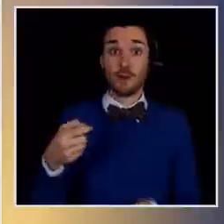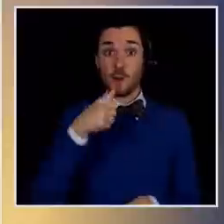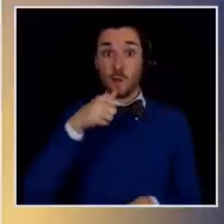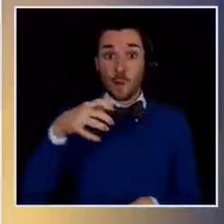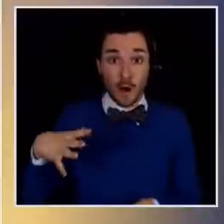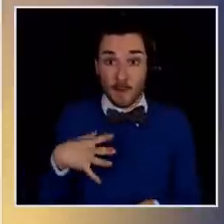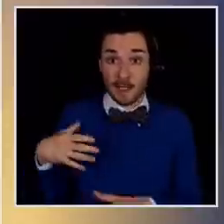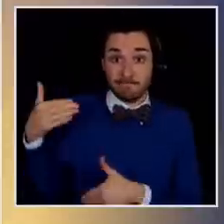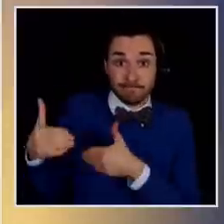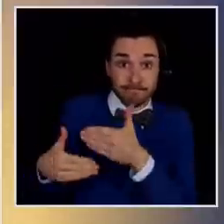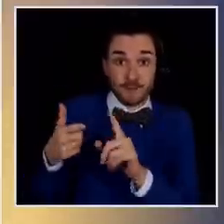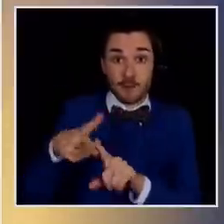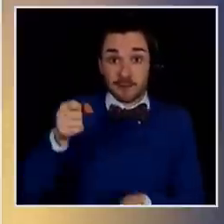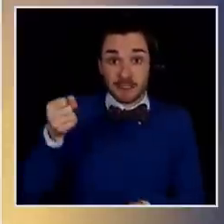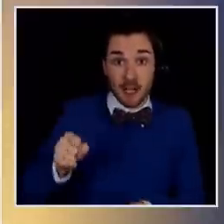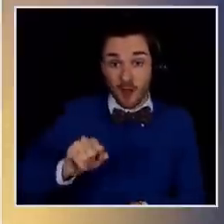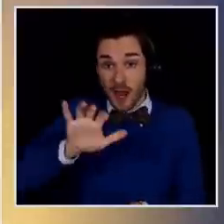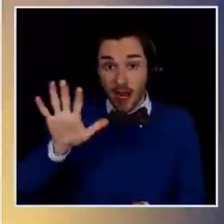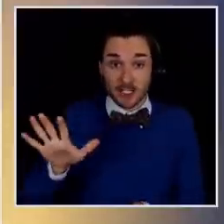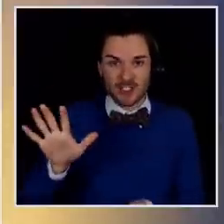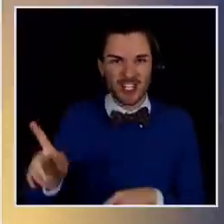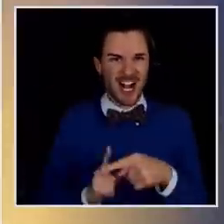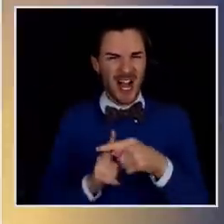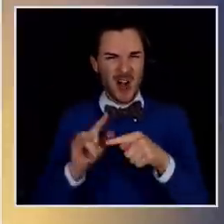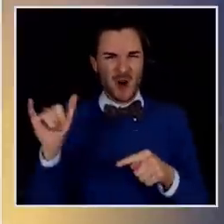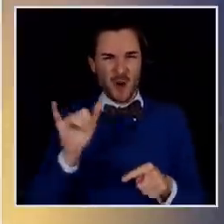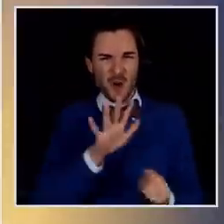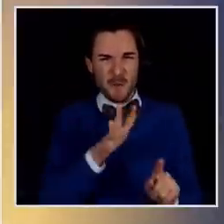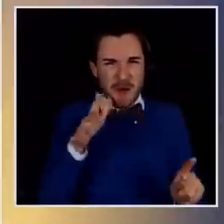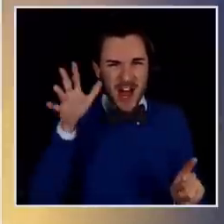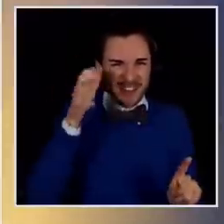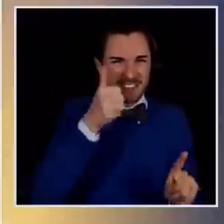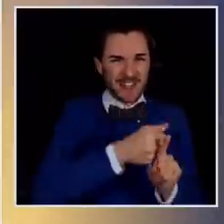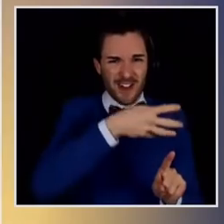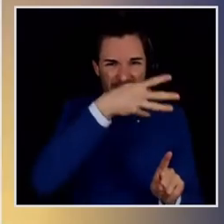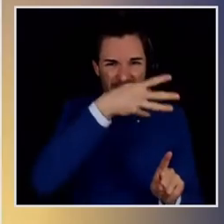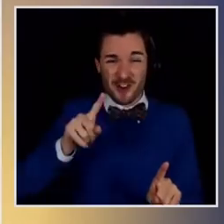immigrant ever elected in this country.